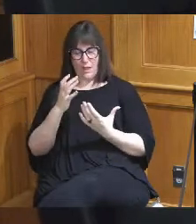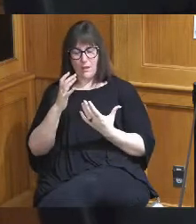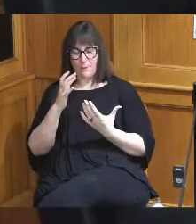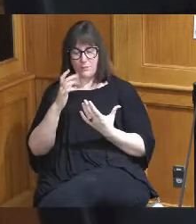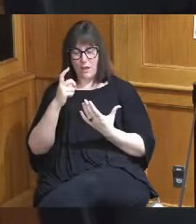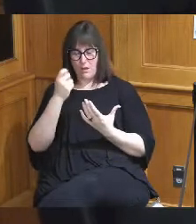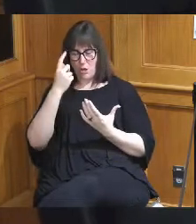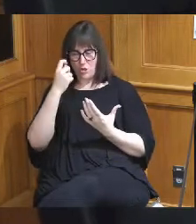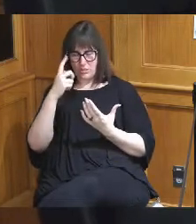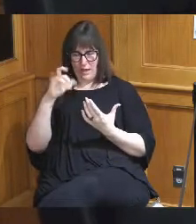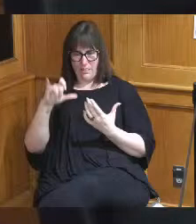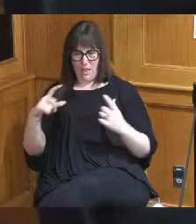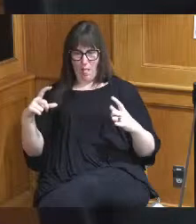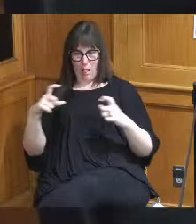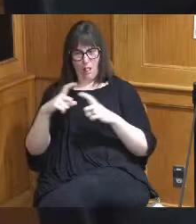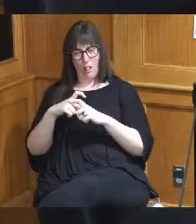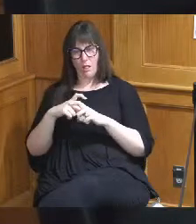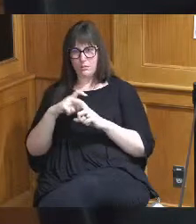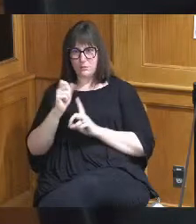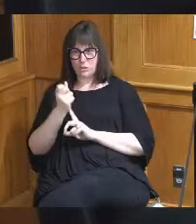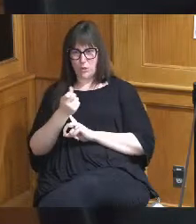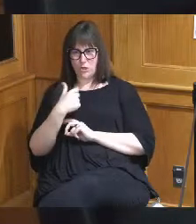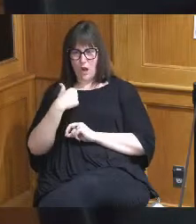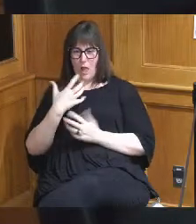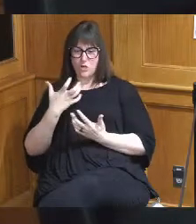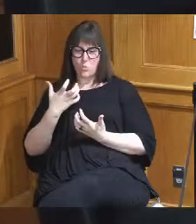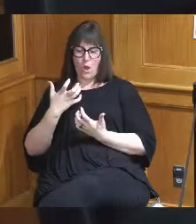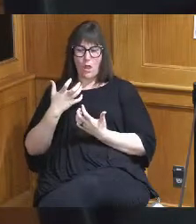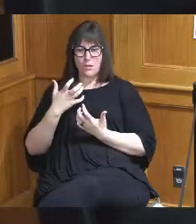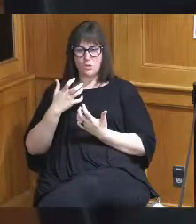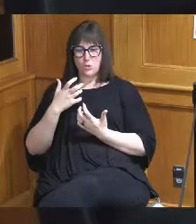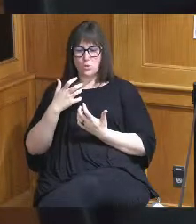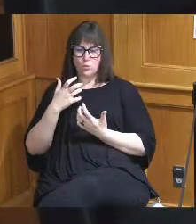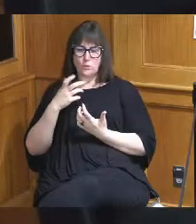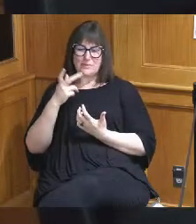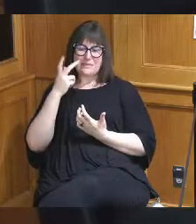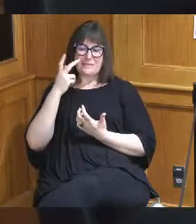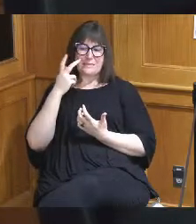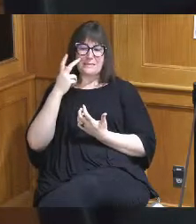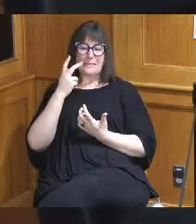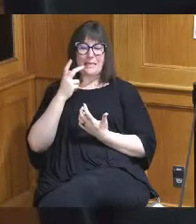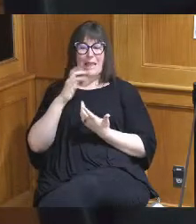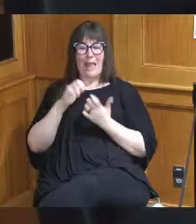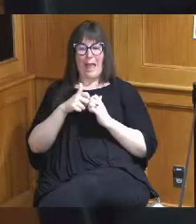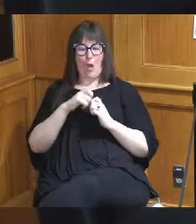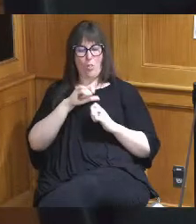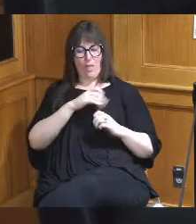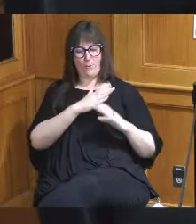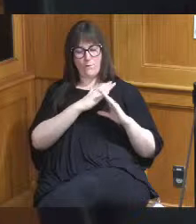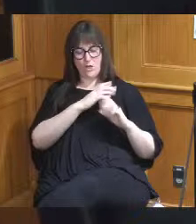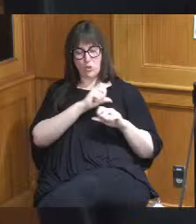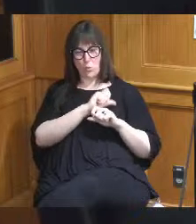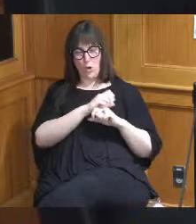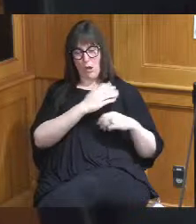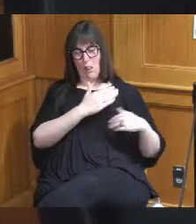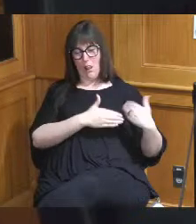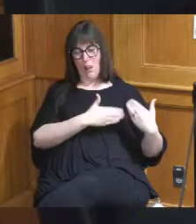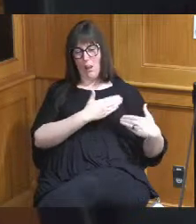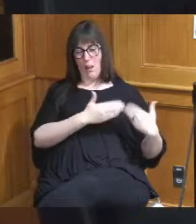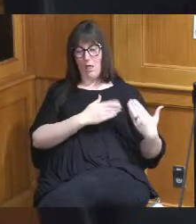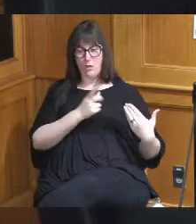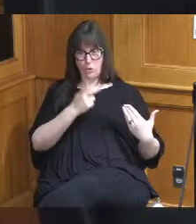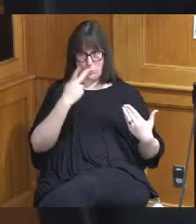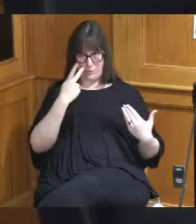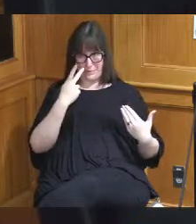conundrum. I just wanted to peel back a little bit how far along we were with the prevention work and whether or not you had seen